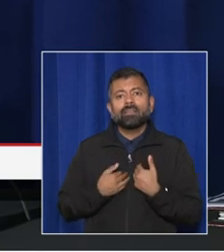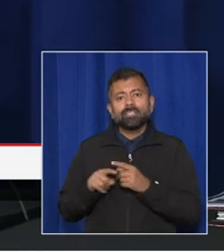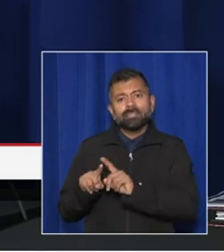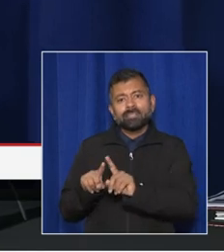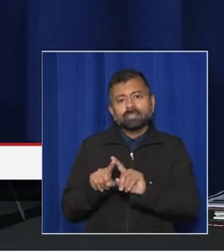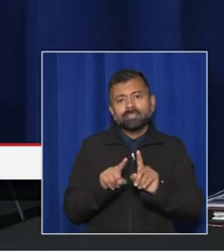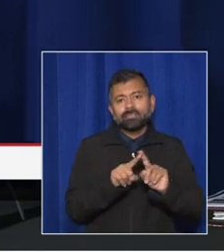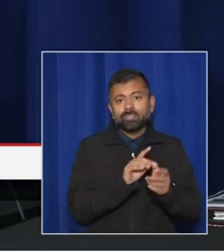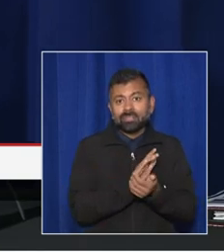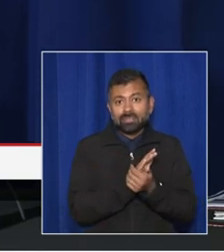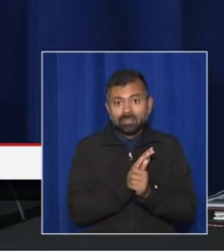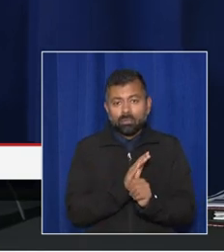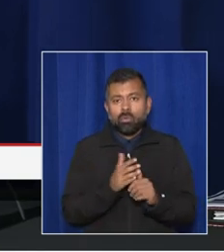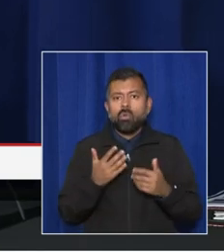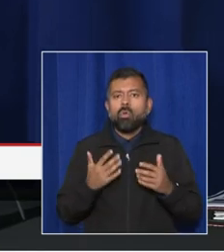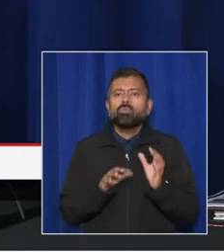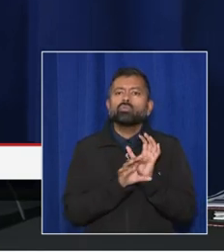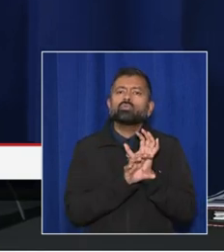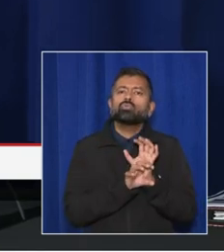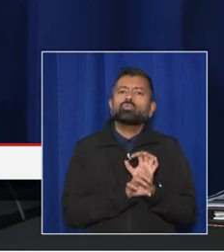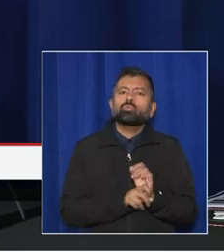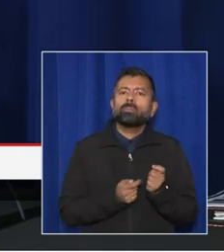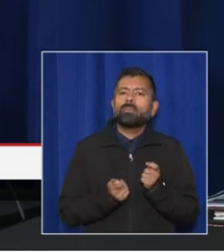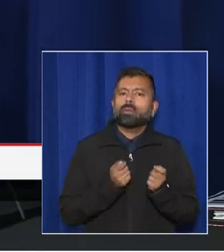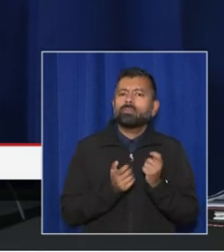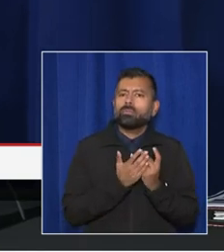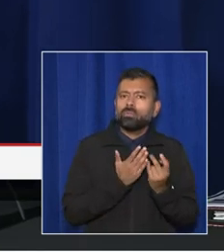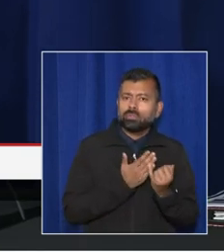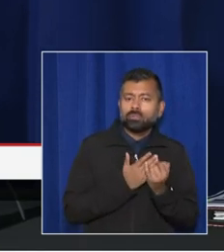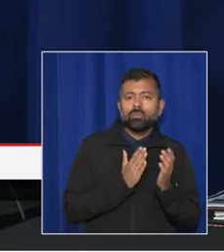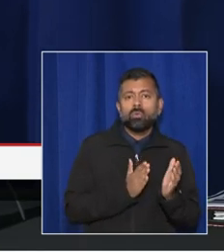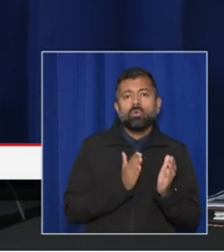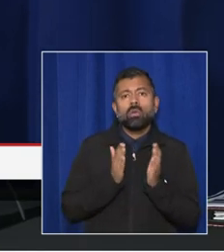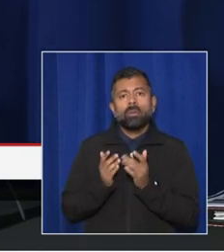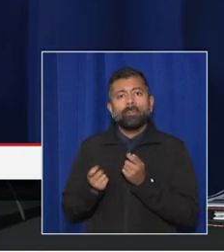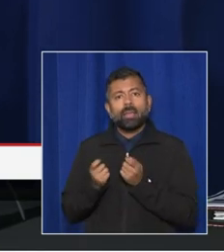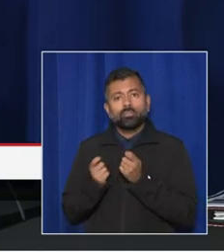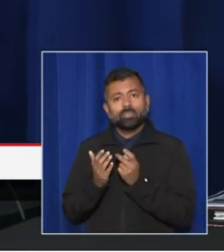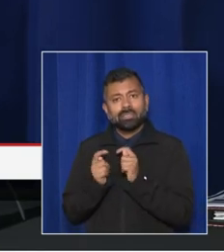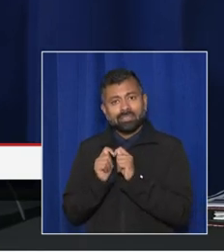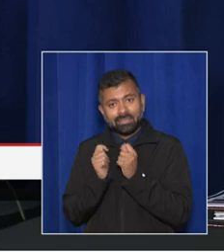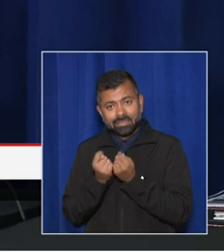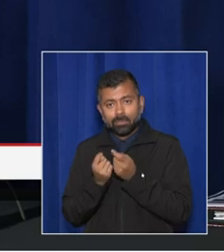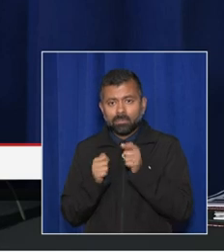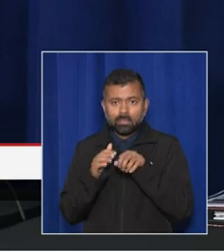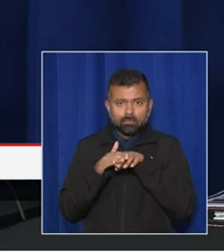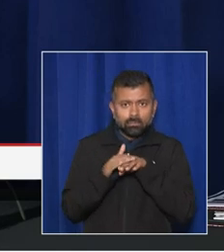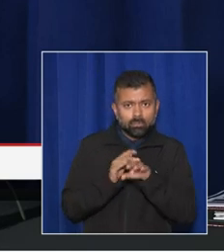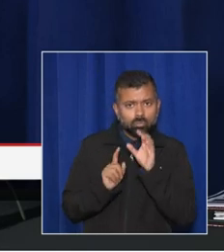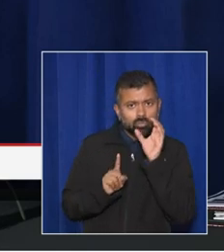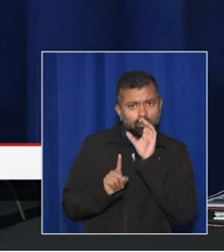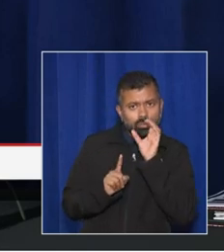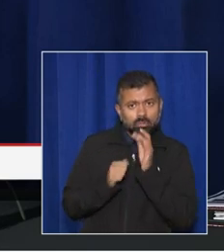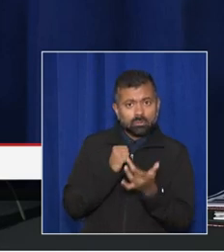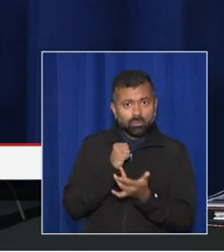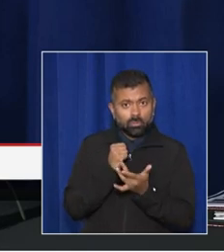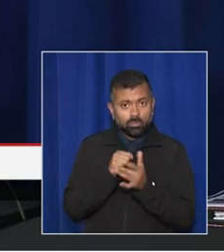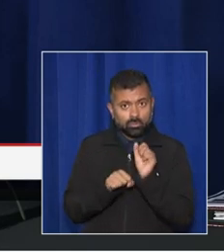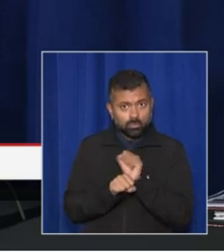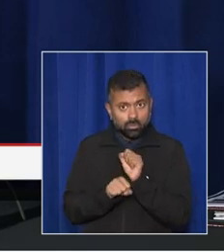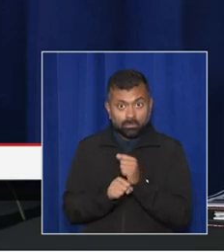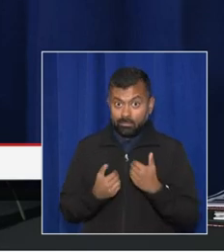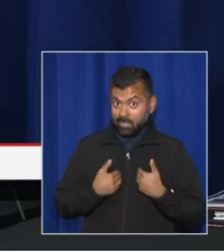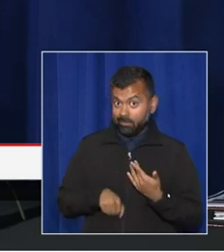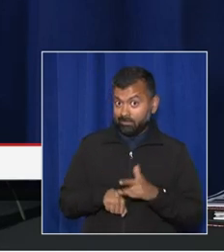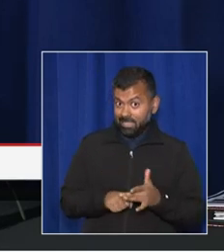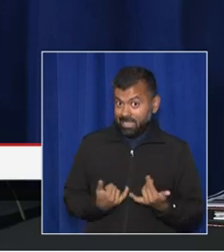managing projects as well as teams, to look into the tech industry because there are vacancies right now. I would say the same